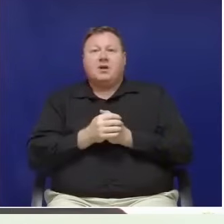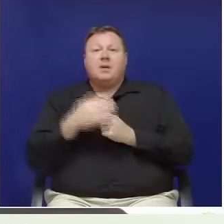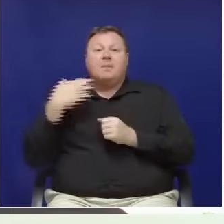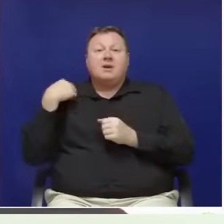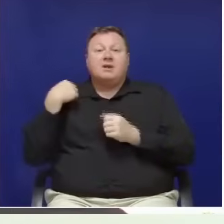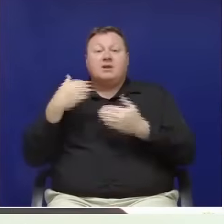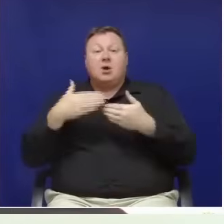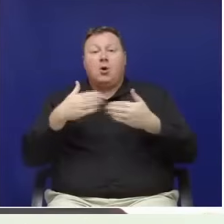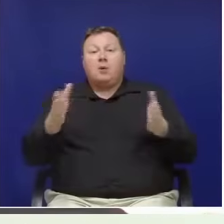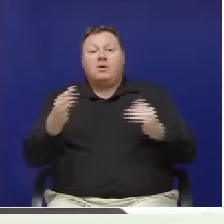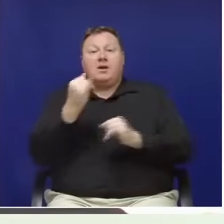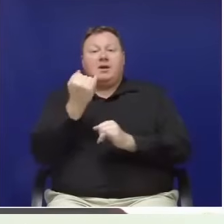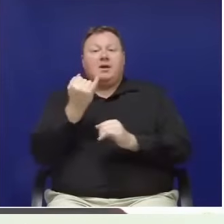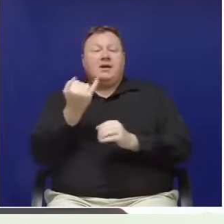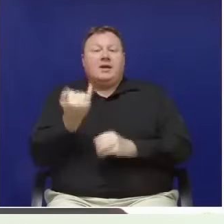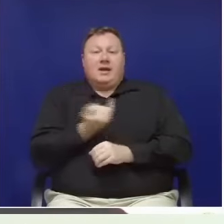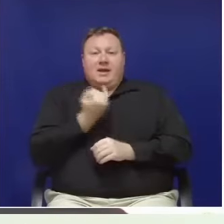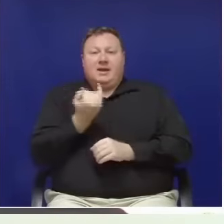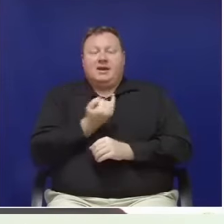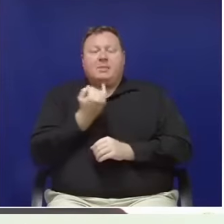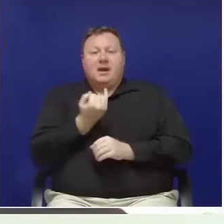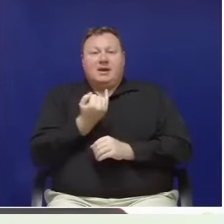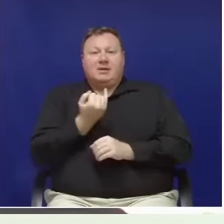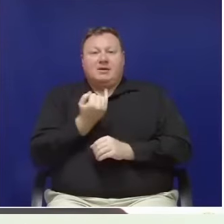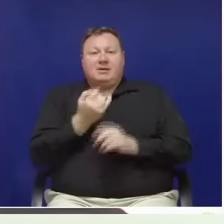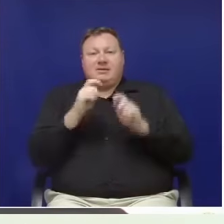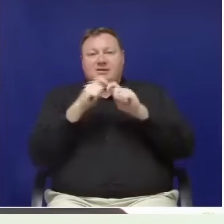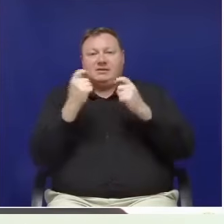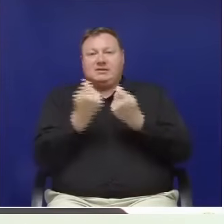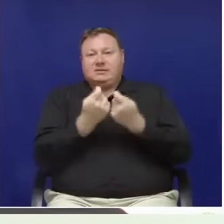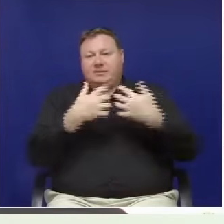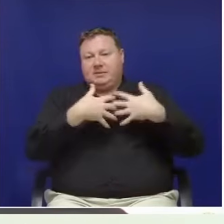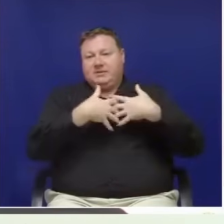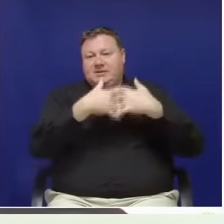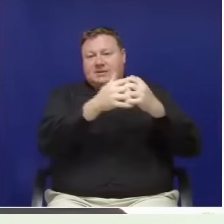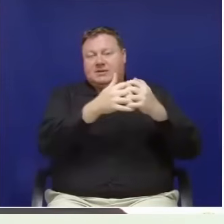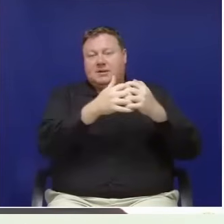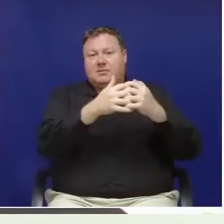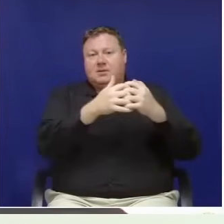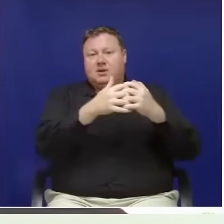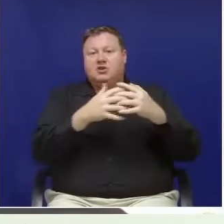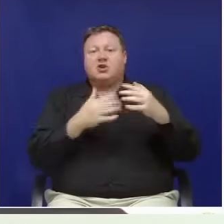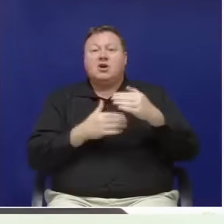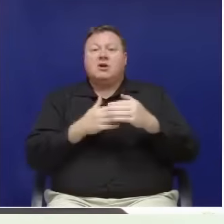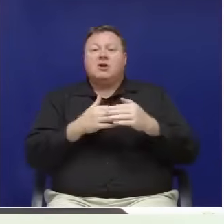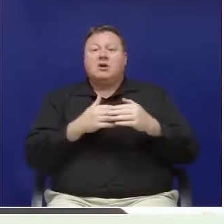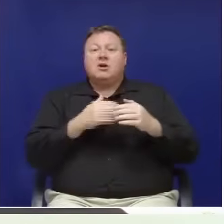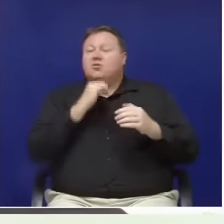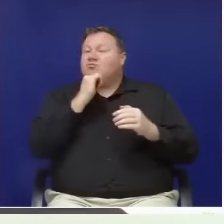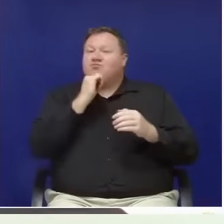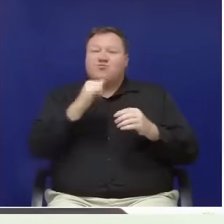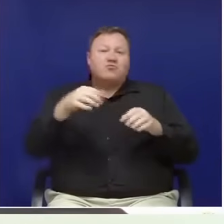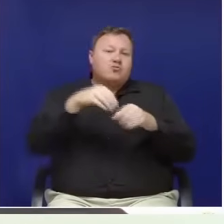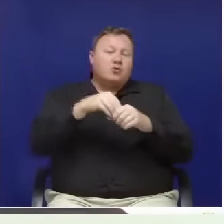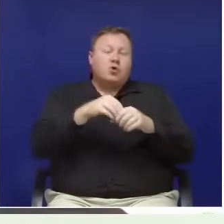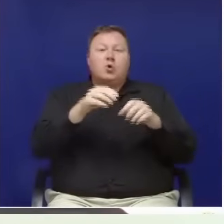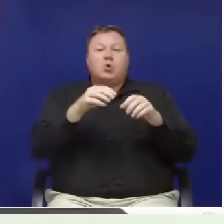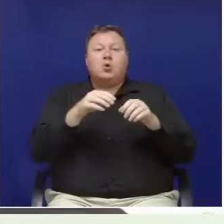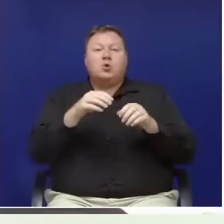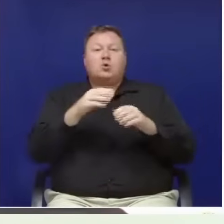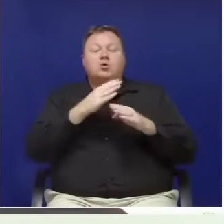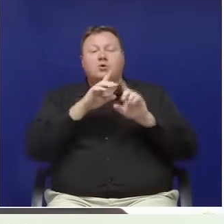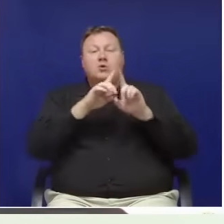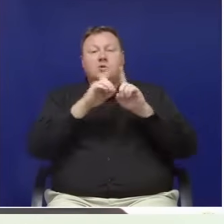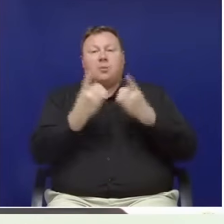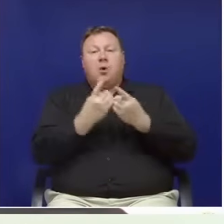an independent external task team outside Defence, Treasury, and Public Works, with the authority to